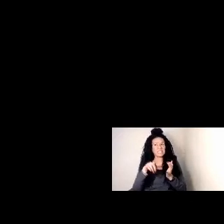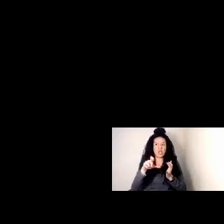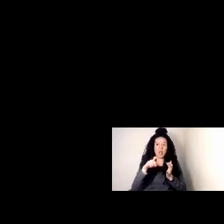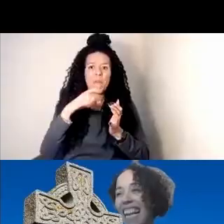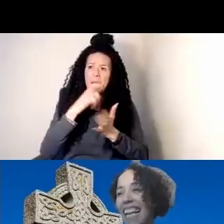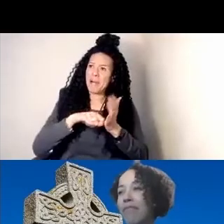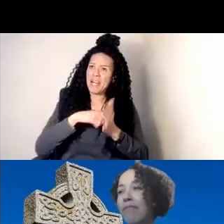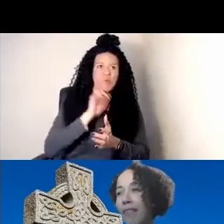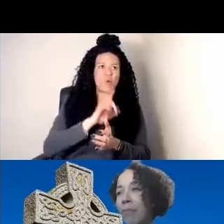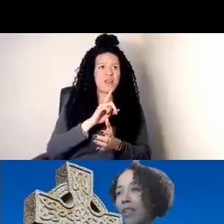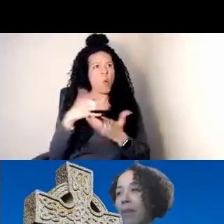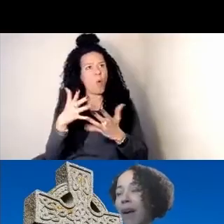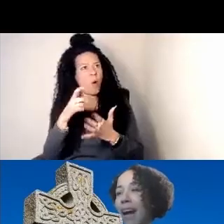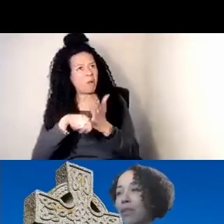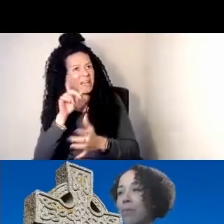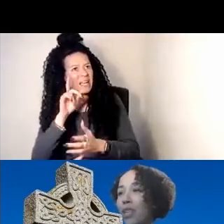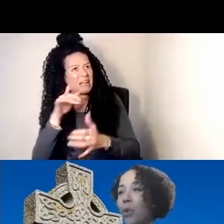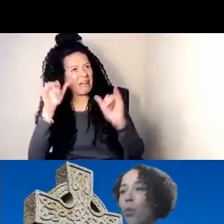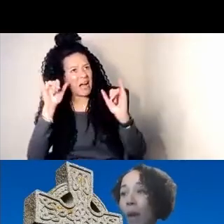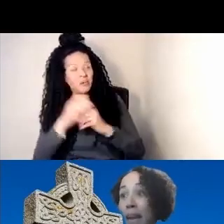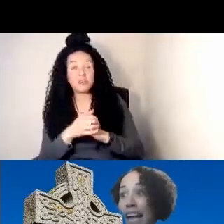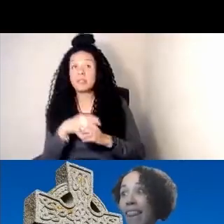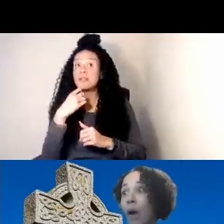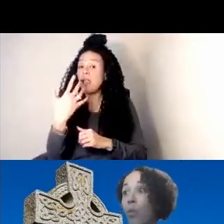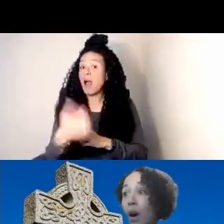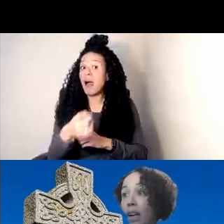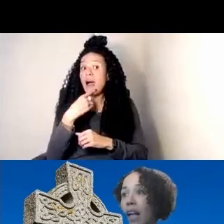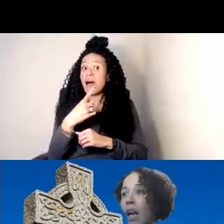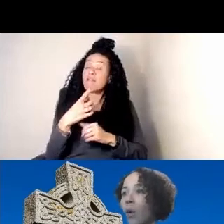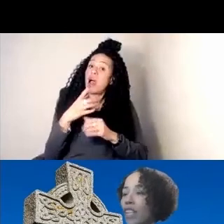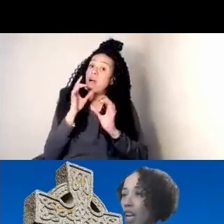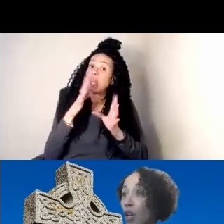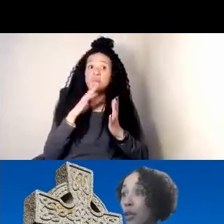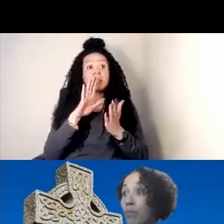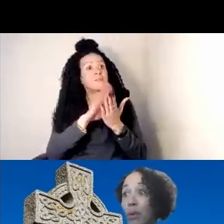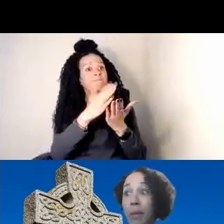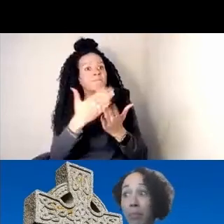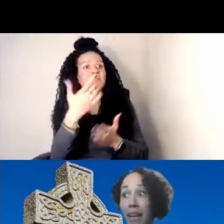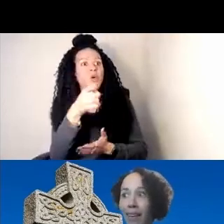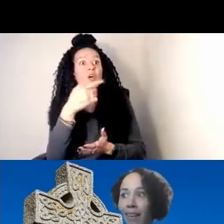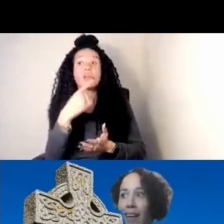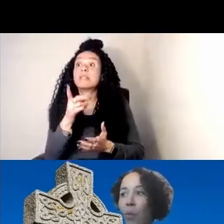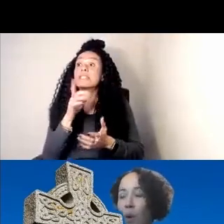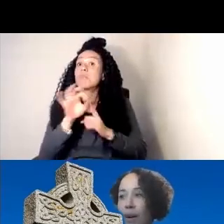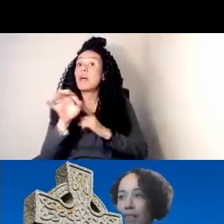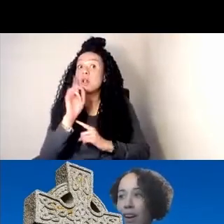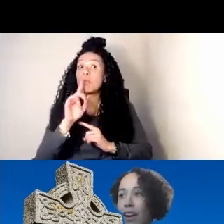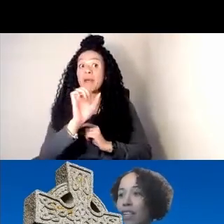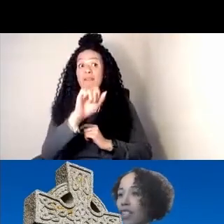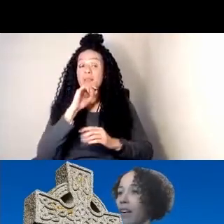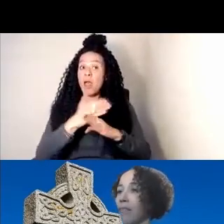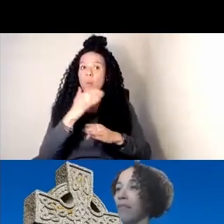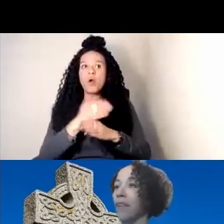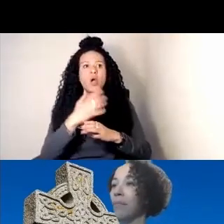her is clearly very much about how special women and their work which included brewing beer, were to